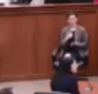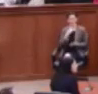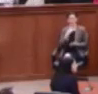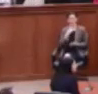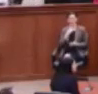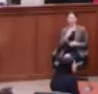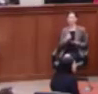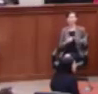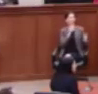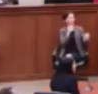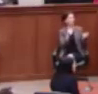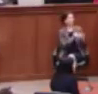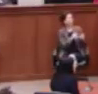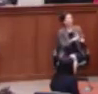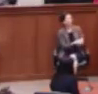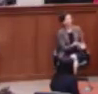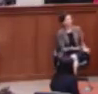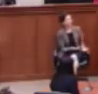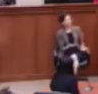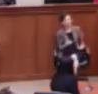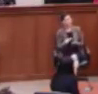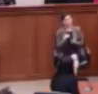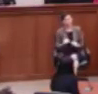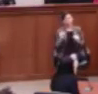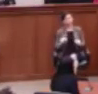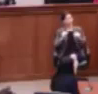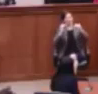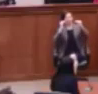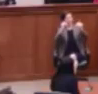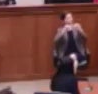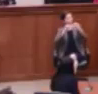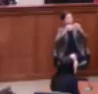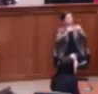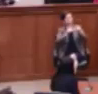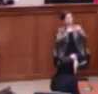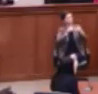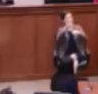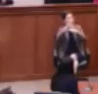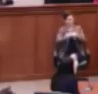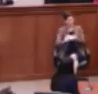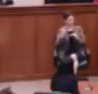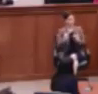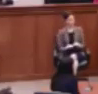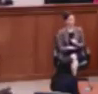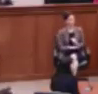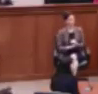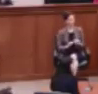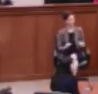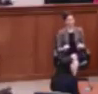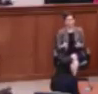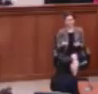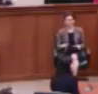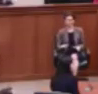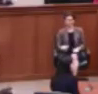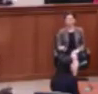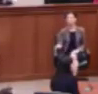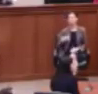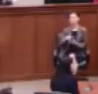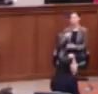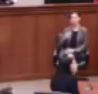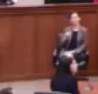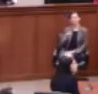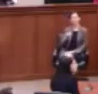not challenging enough. We hold advanced students back and keep them at a basic level. One of our students, Gary